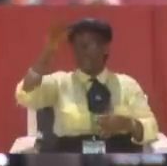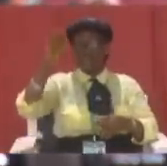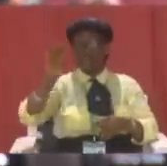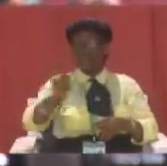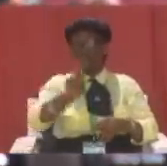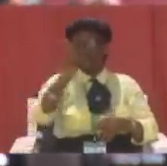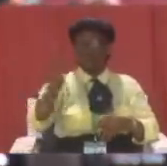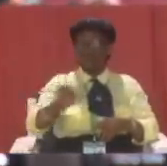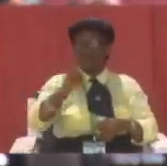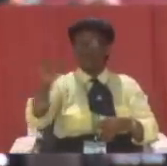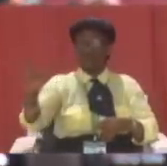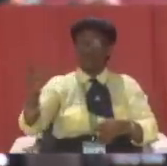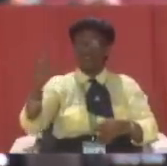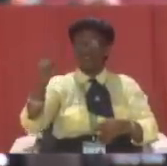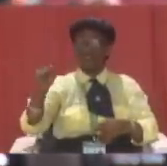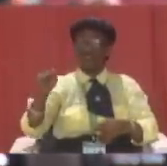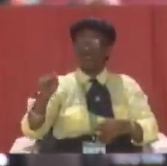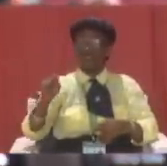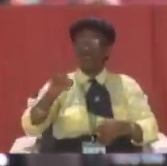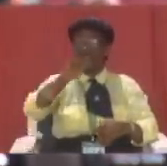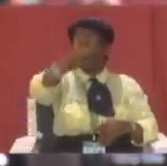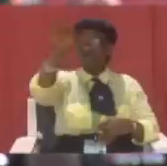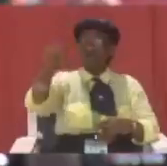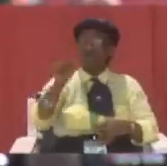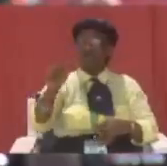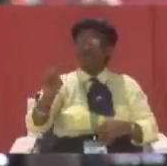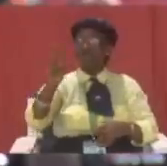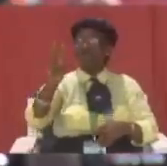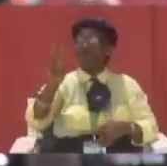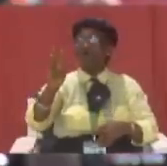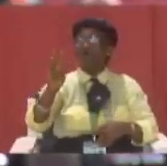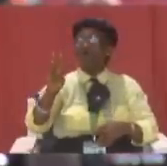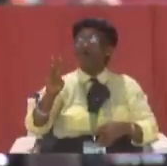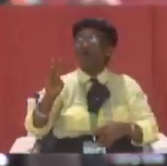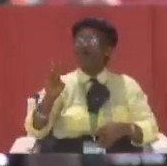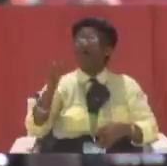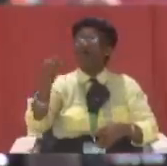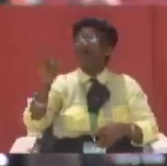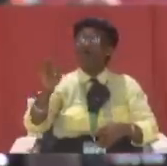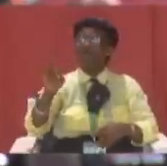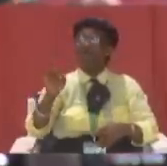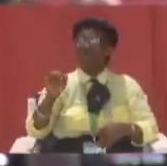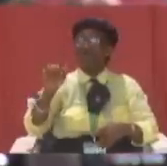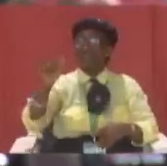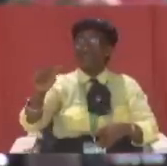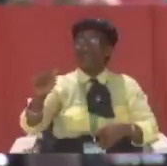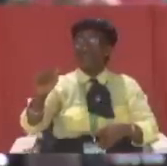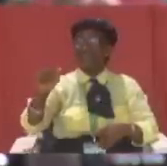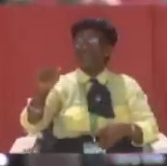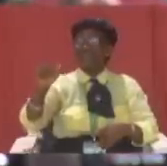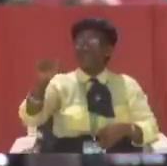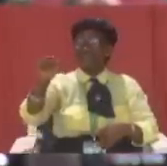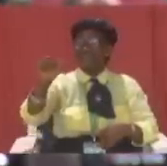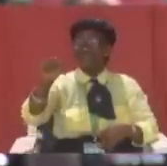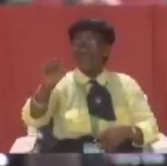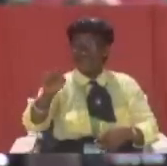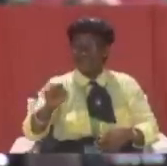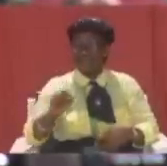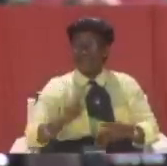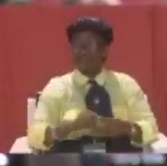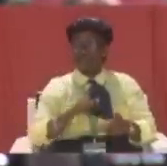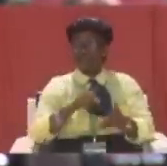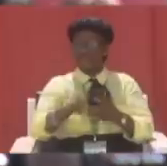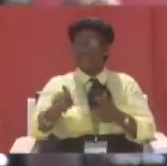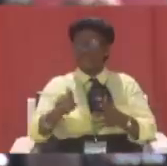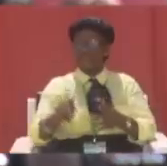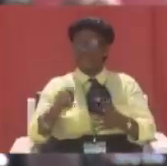using the jawbone of an ass to kill 1,000 soldiers of the